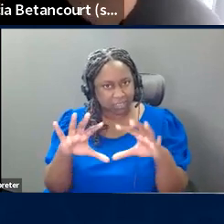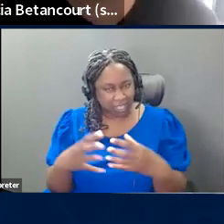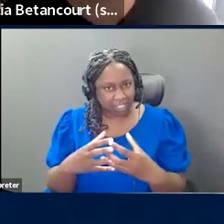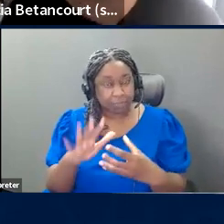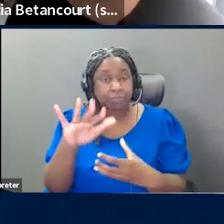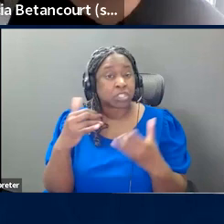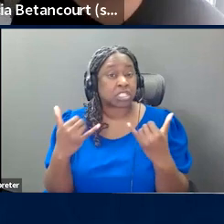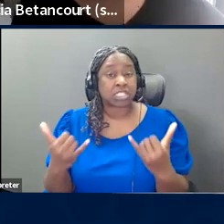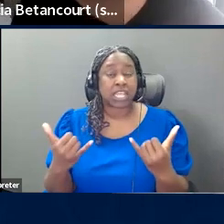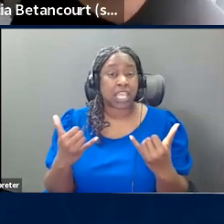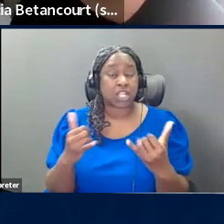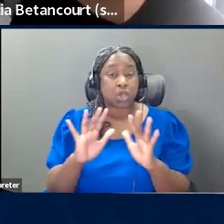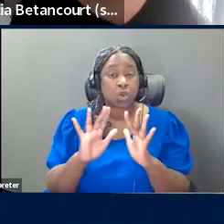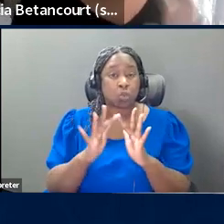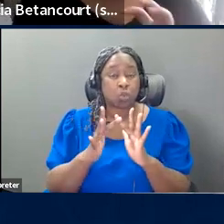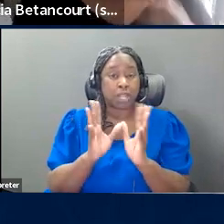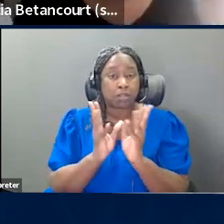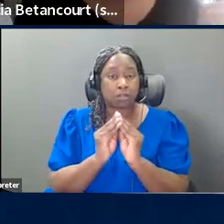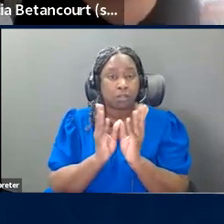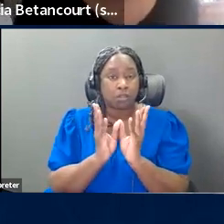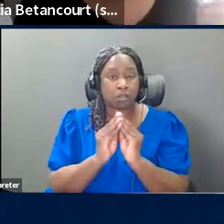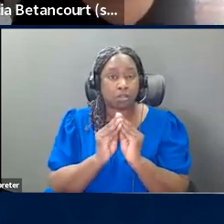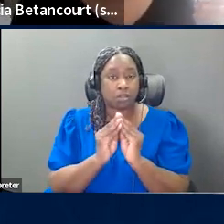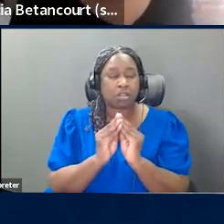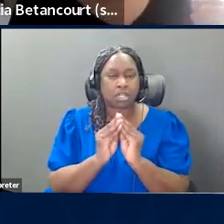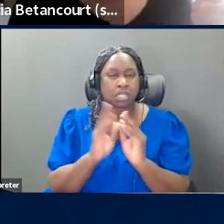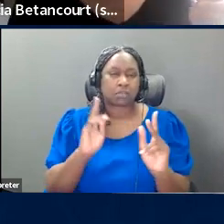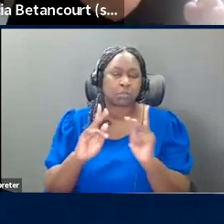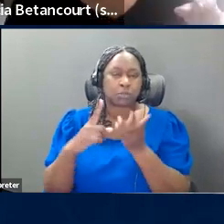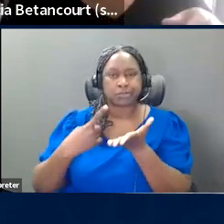today's webinar is really about, you know, there's a lot of talk about